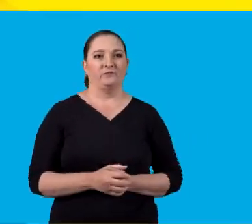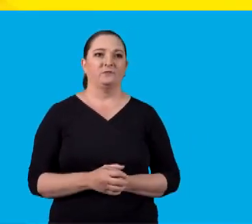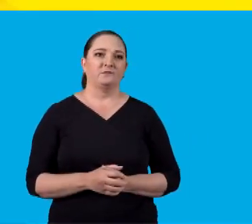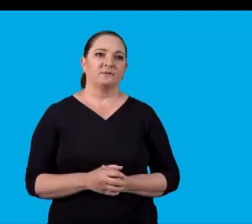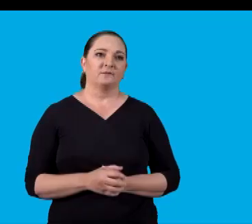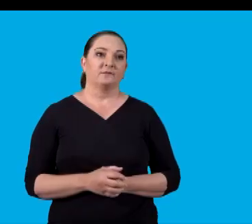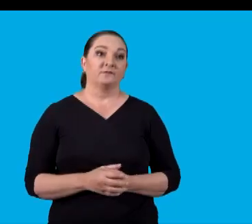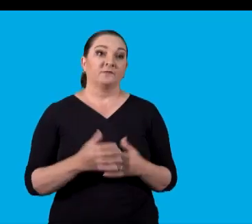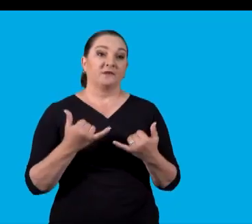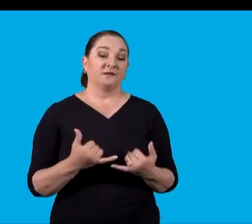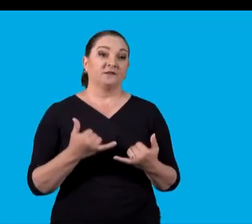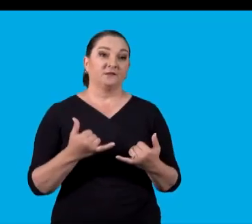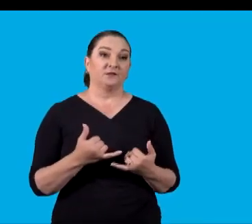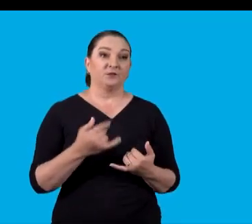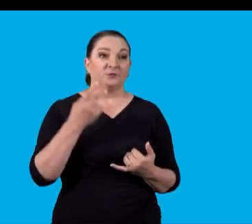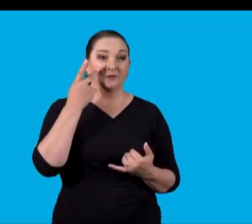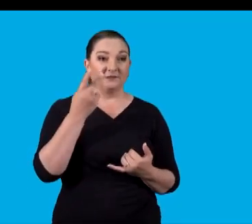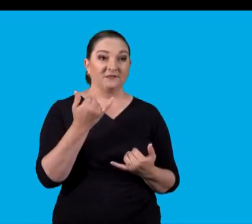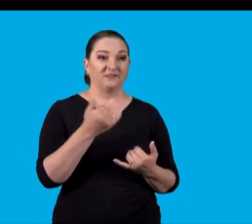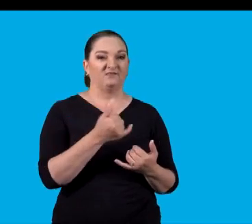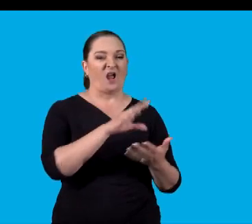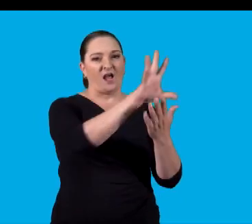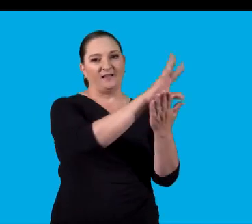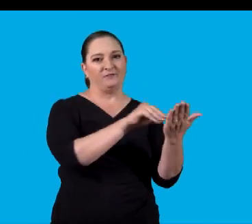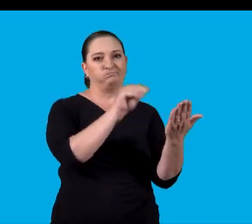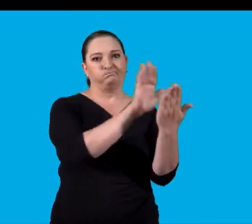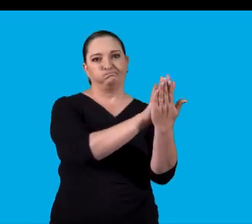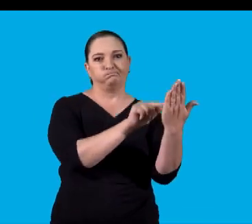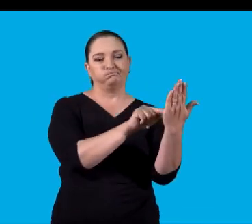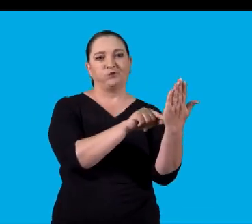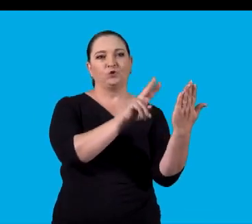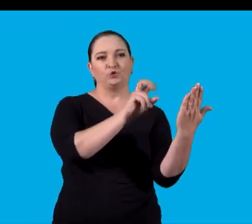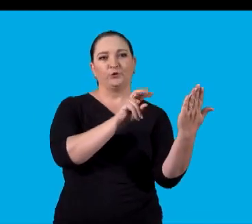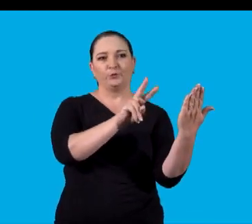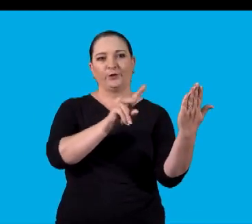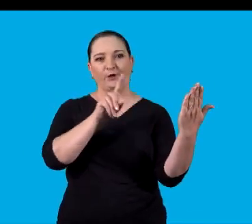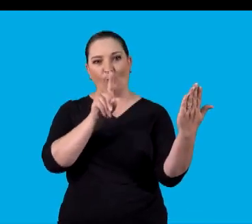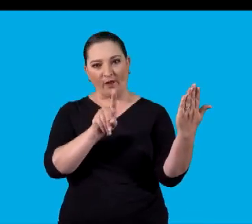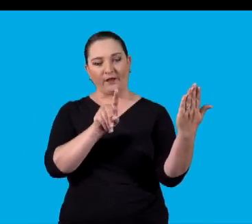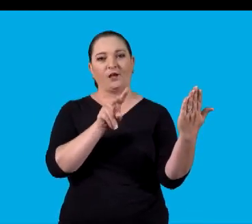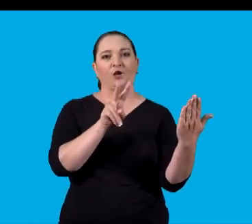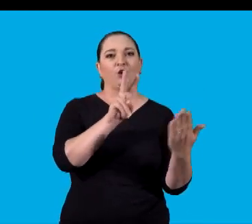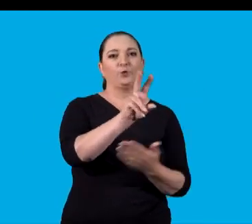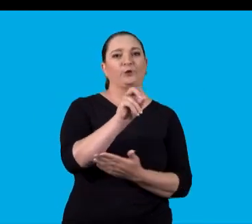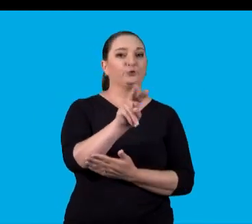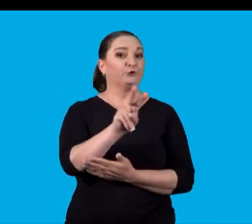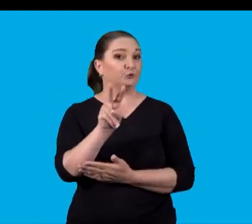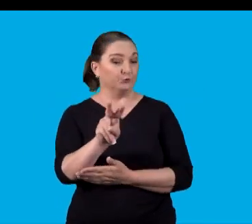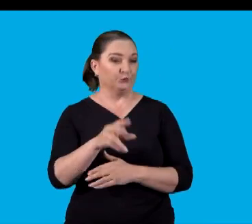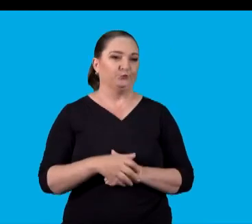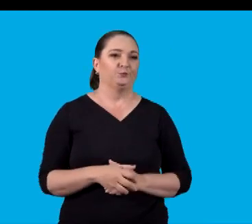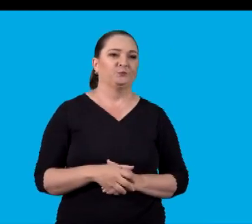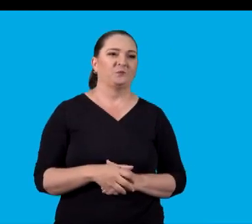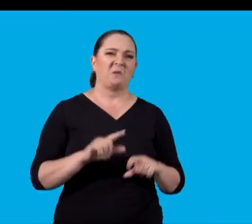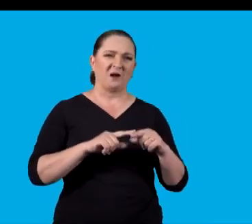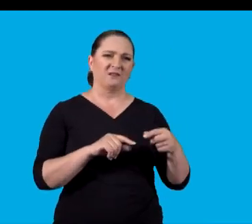told that there's an extract of the statement of financial position. We have 2021 and